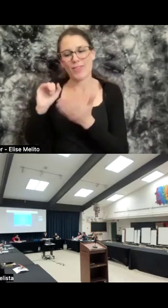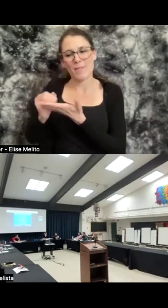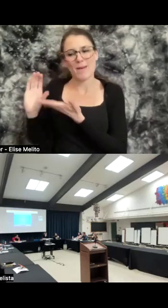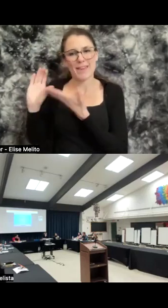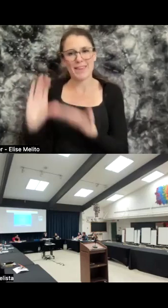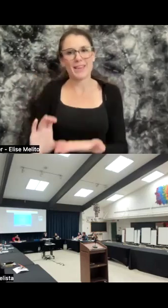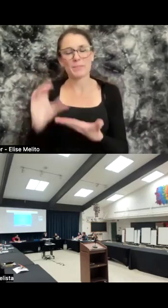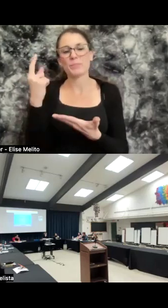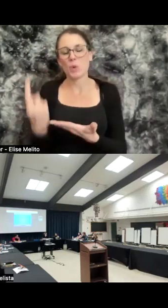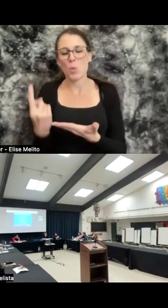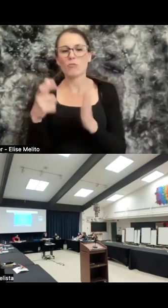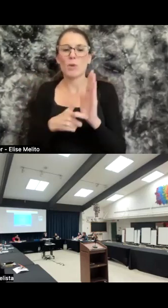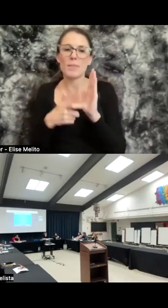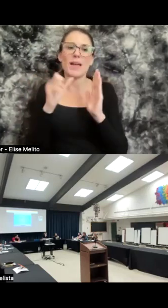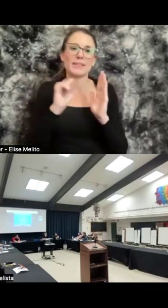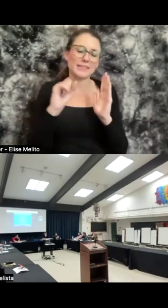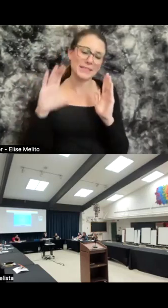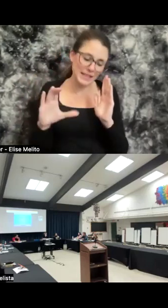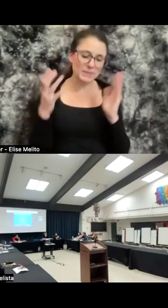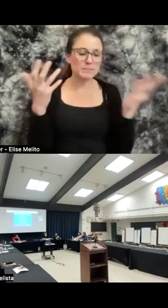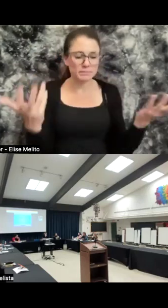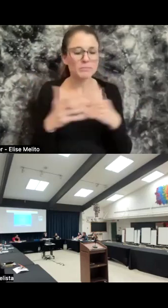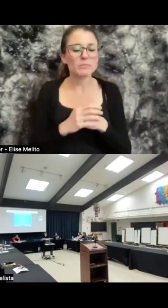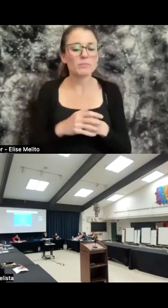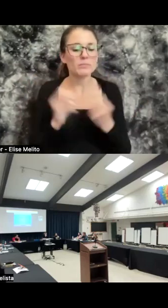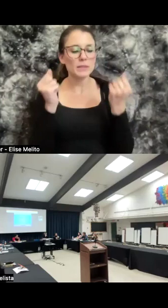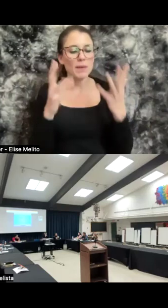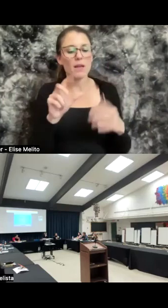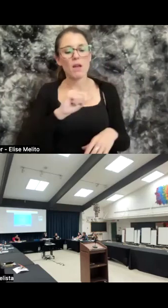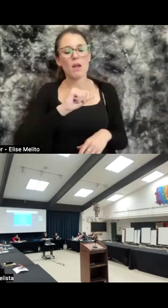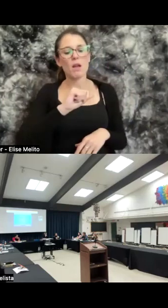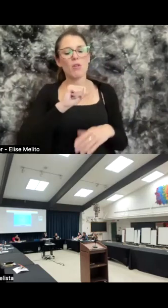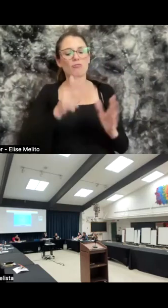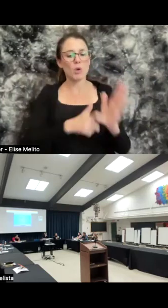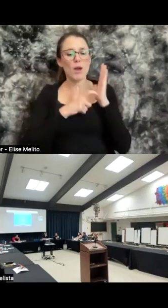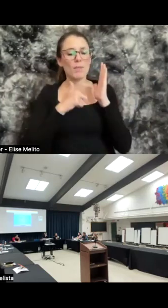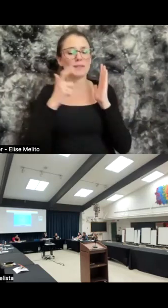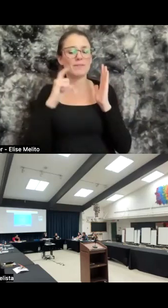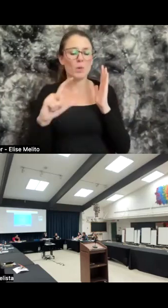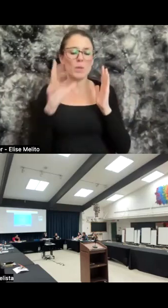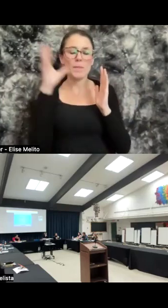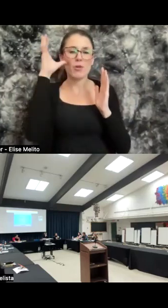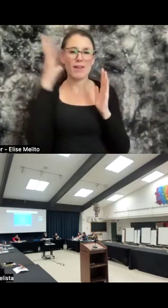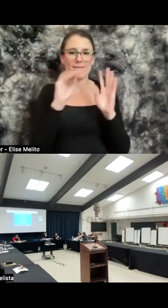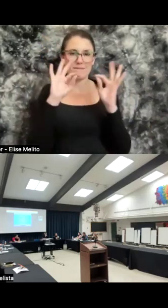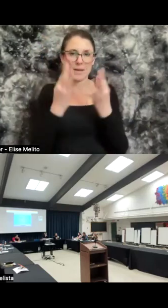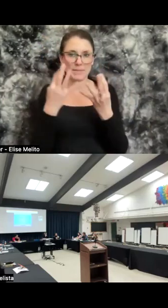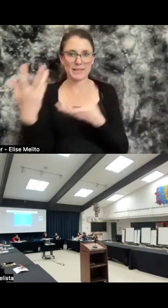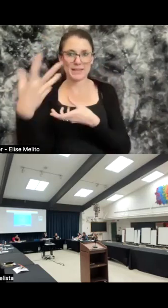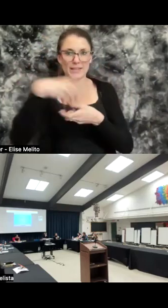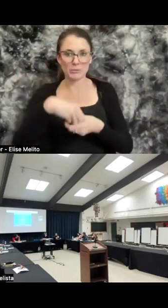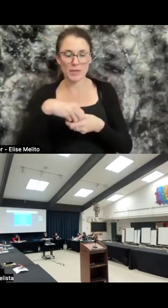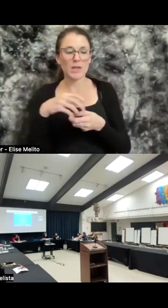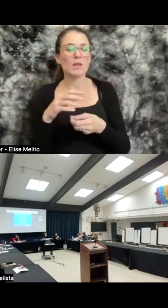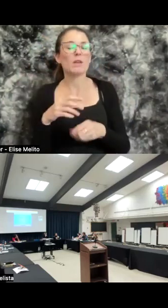requirements is that there be an SSC, and there are a number of requirements for parent and family engagement.